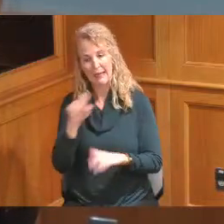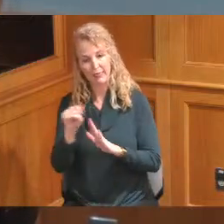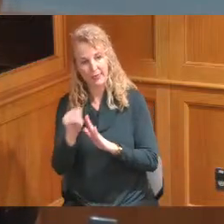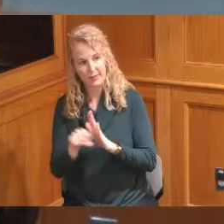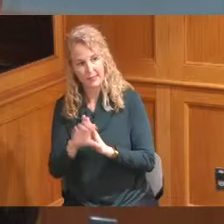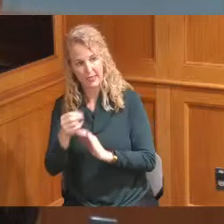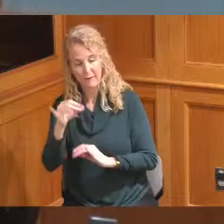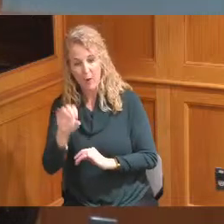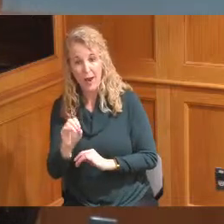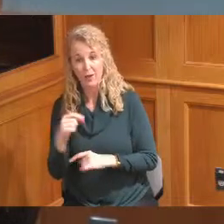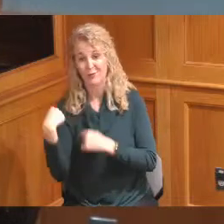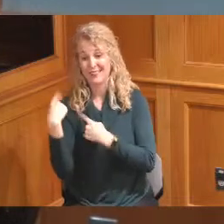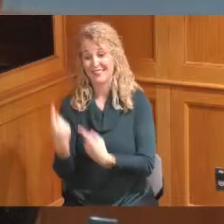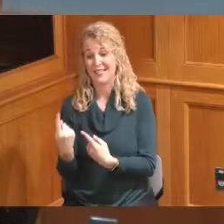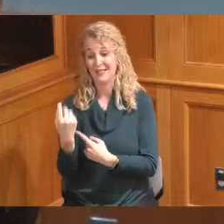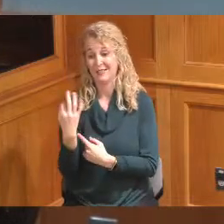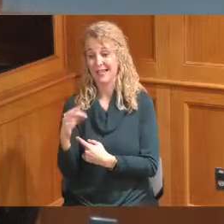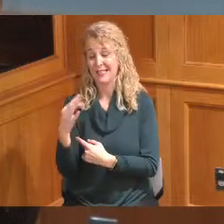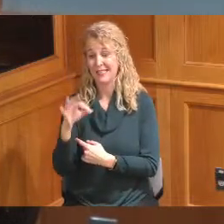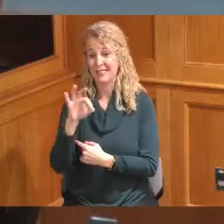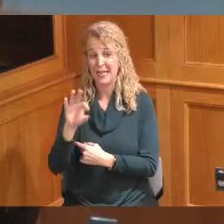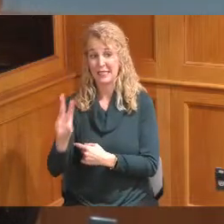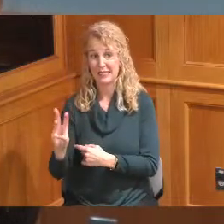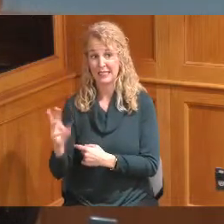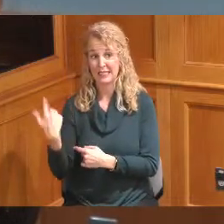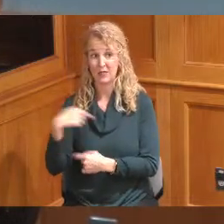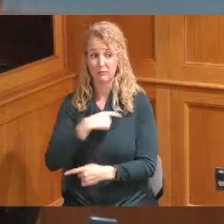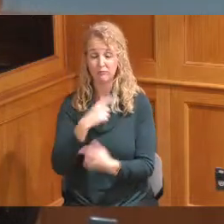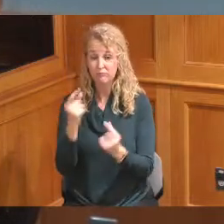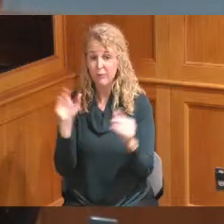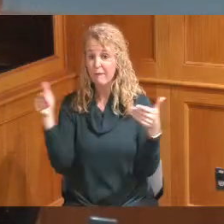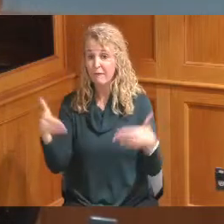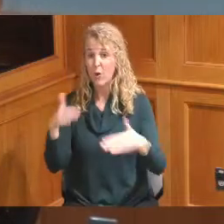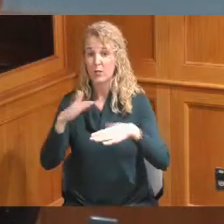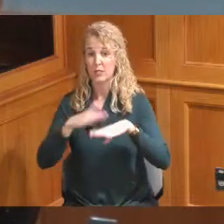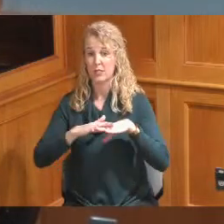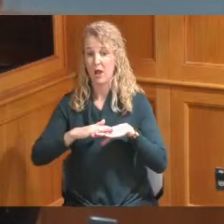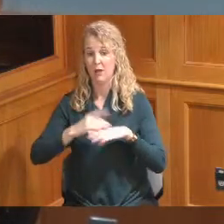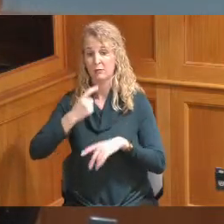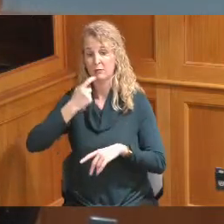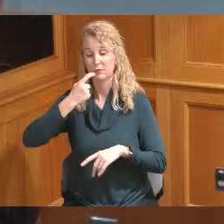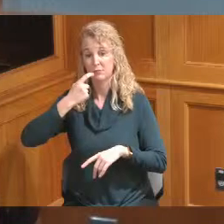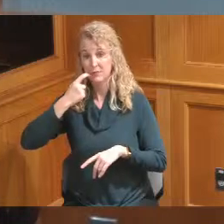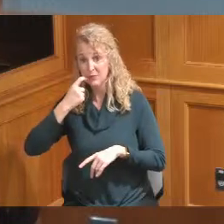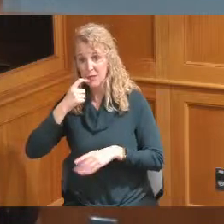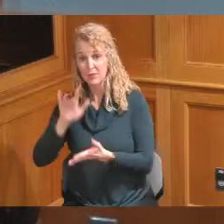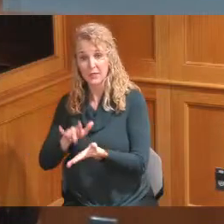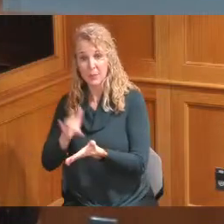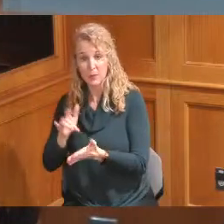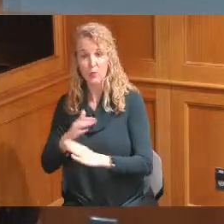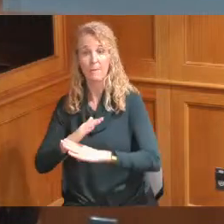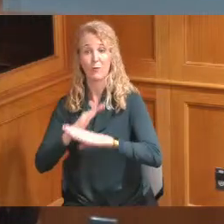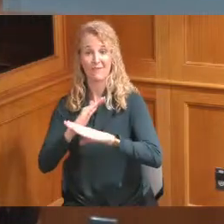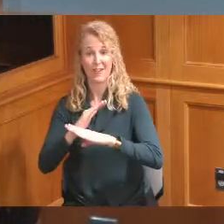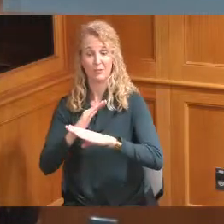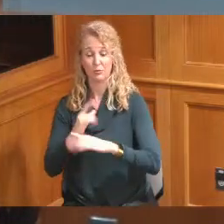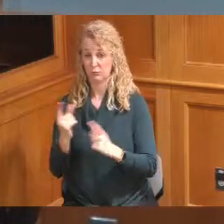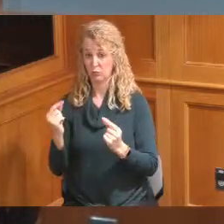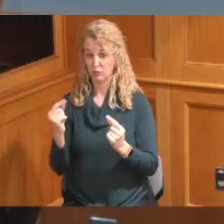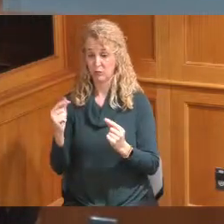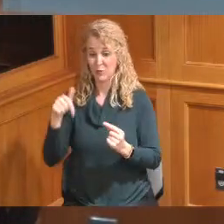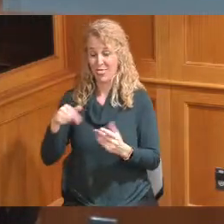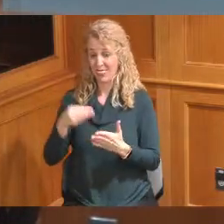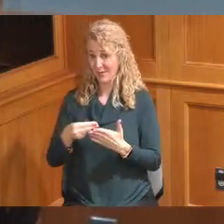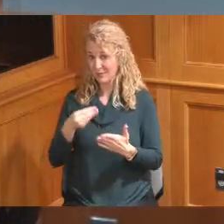and since 1996, our organization has focused on substance use prevention. For this particular opportunity with funding, we will